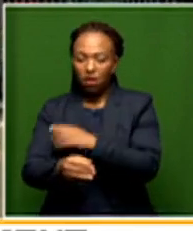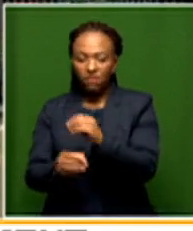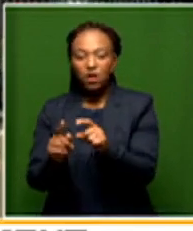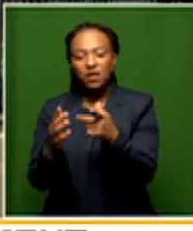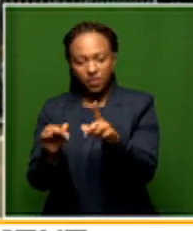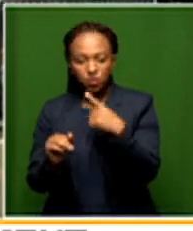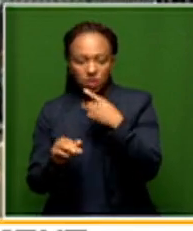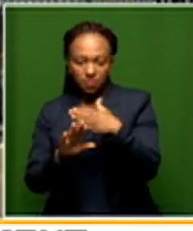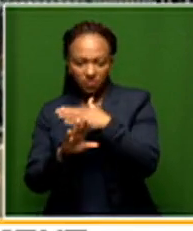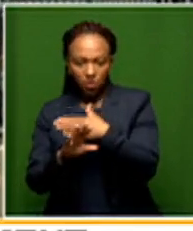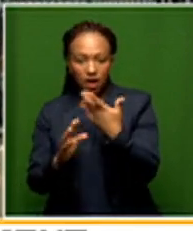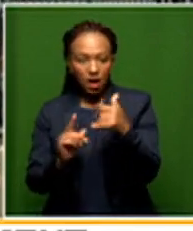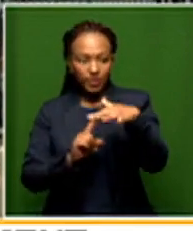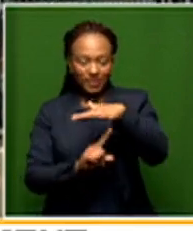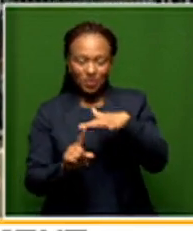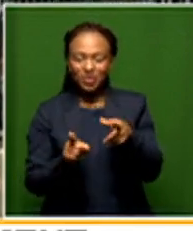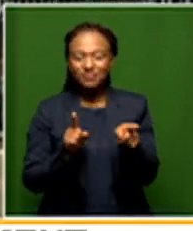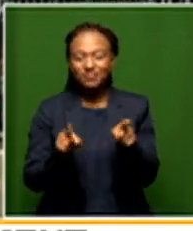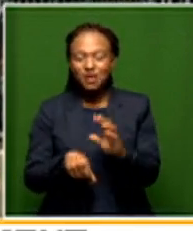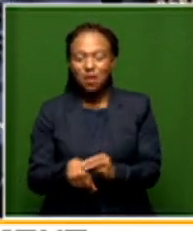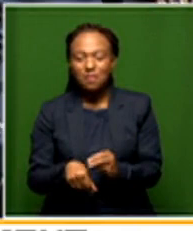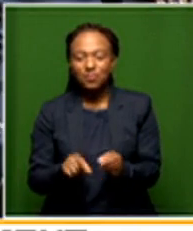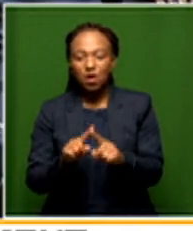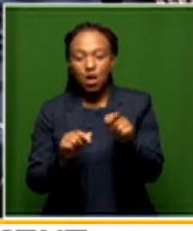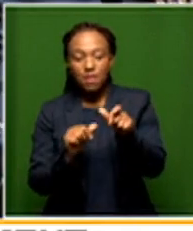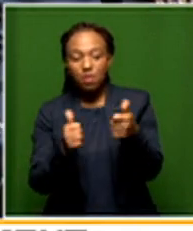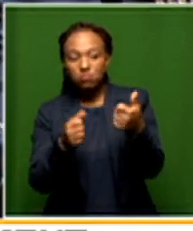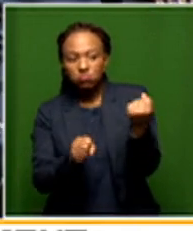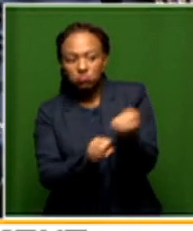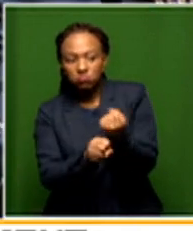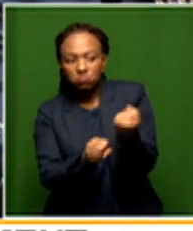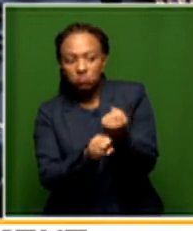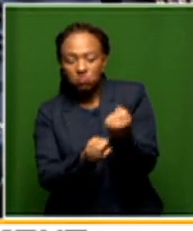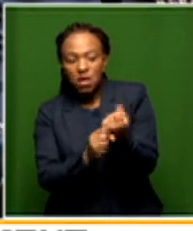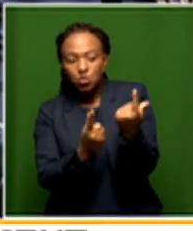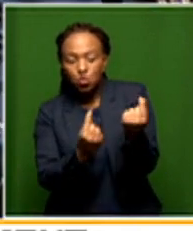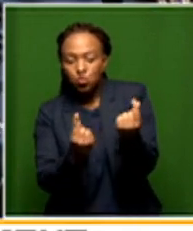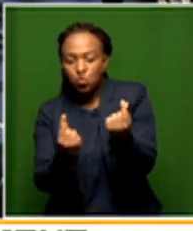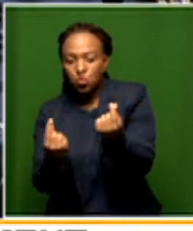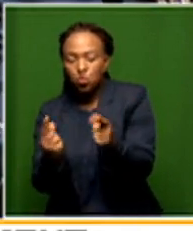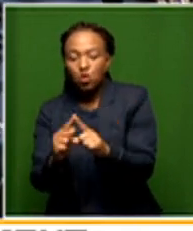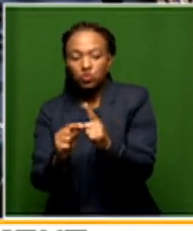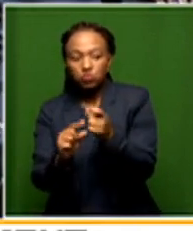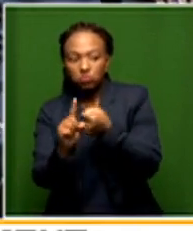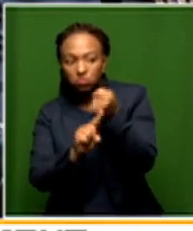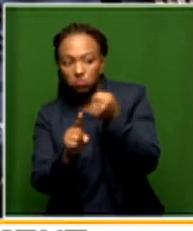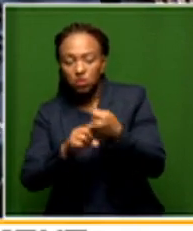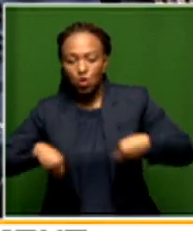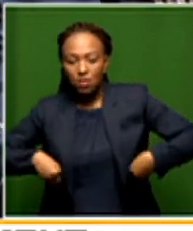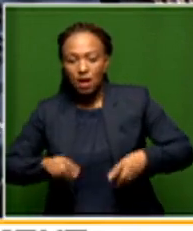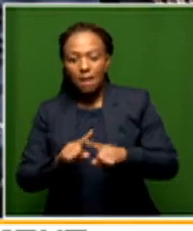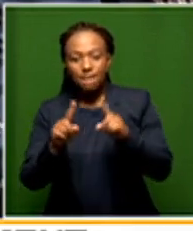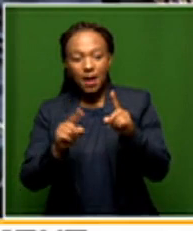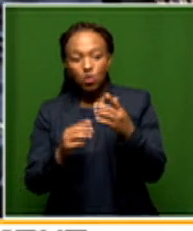in which the sort of people who are up to the task at hand in countering corruption are not in